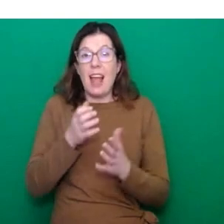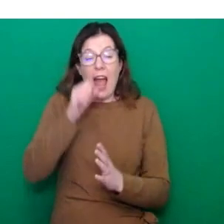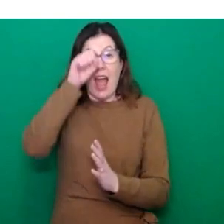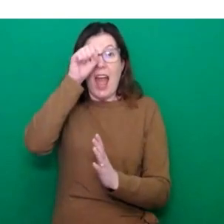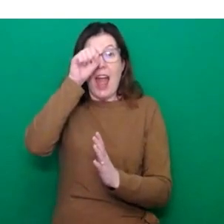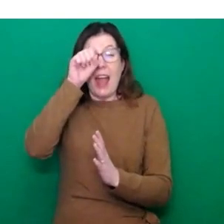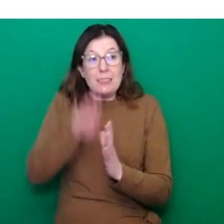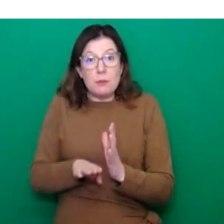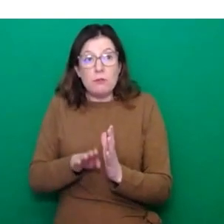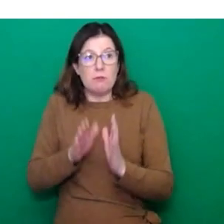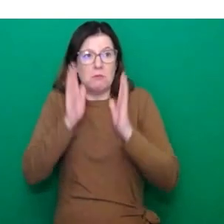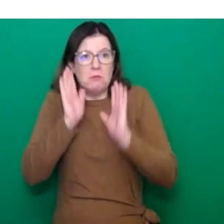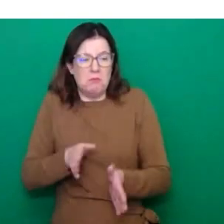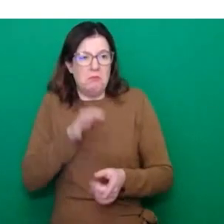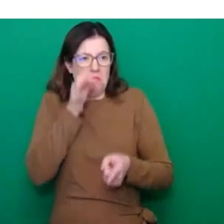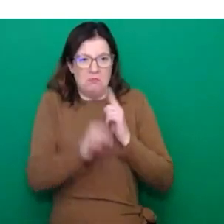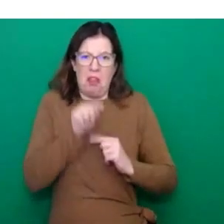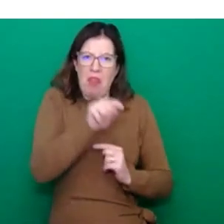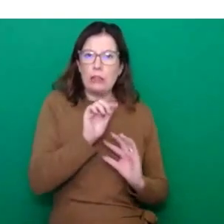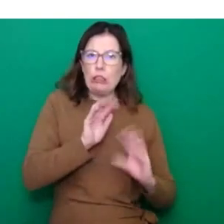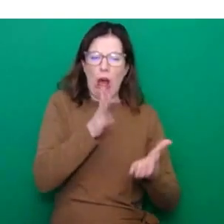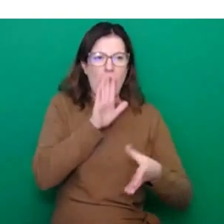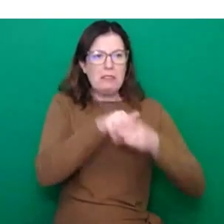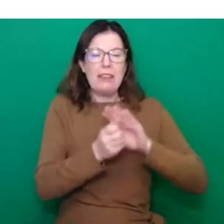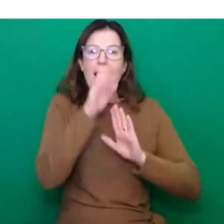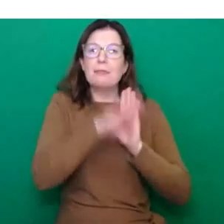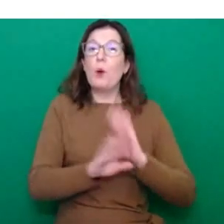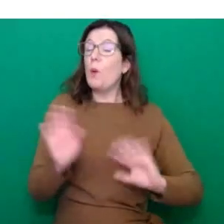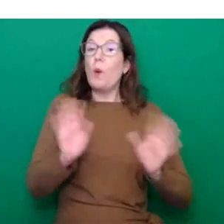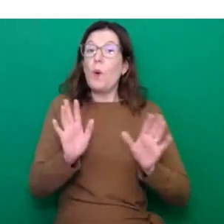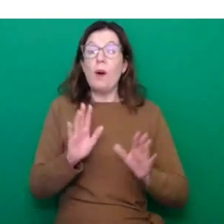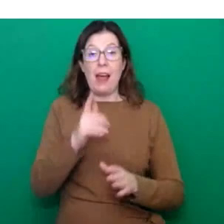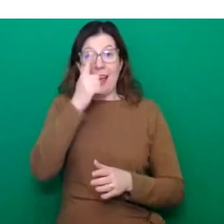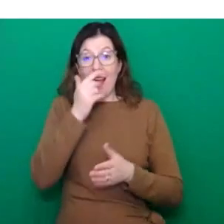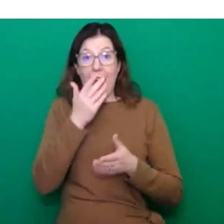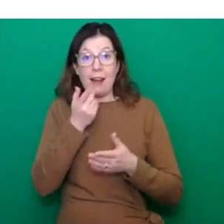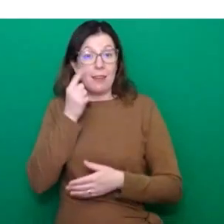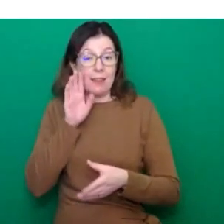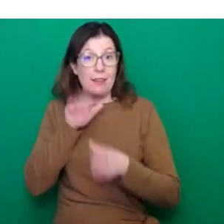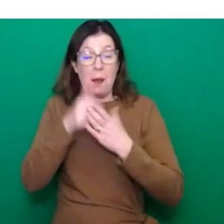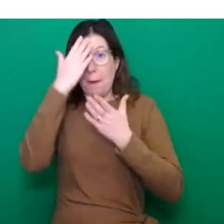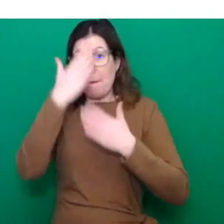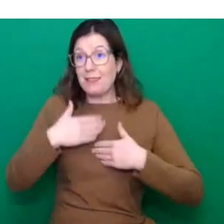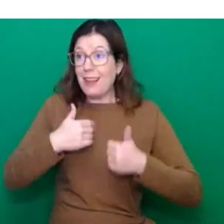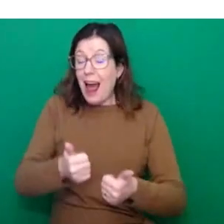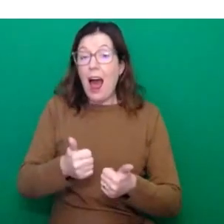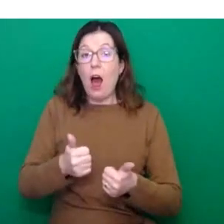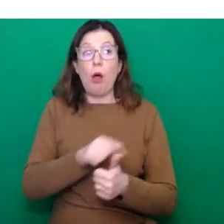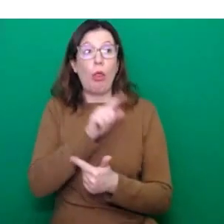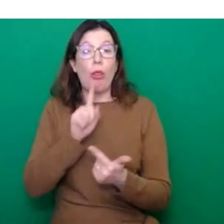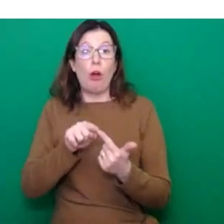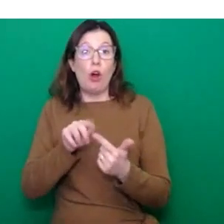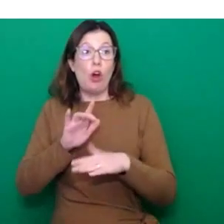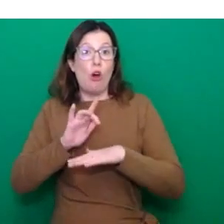experience in certain services or anything like that. I think it would be anything to do with mental health or working with people in a